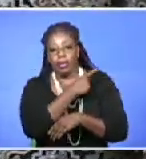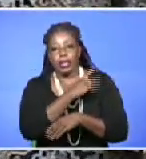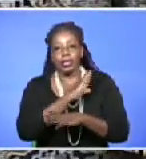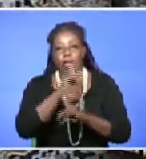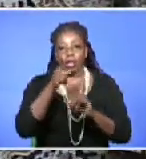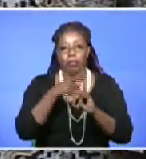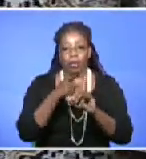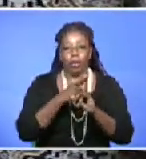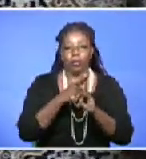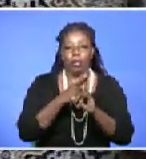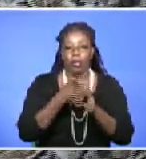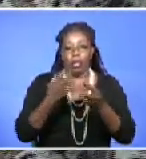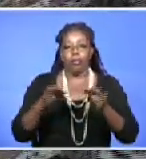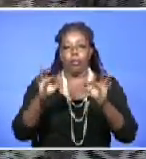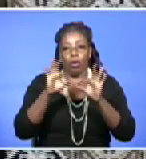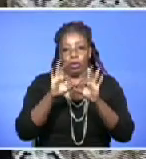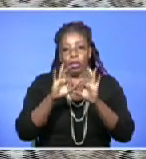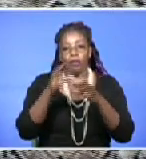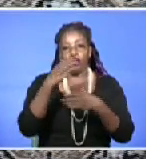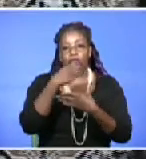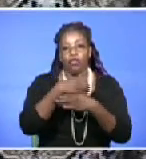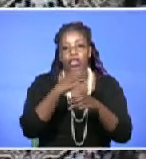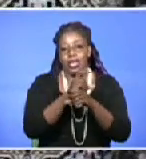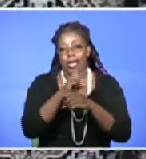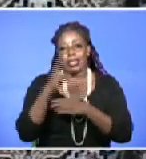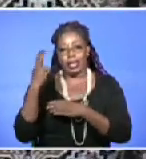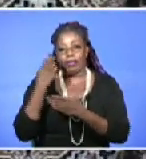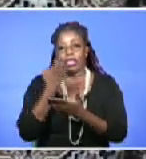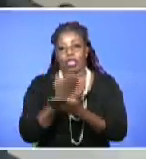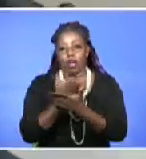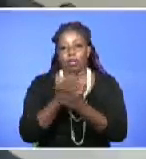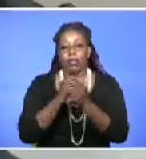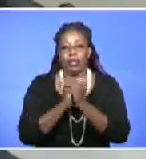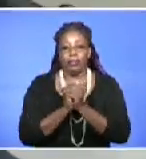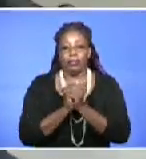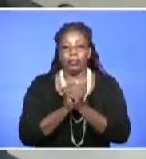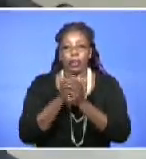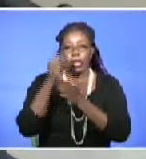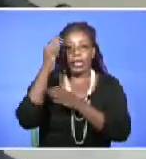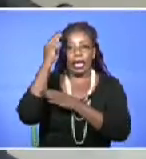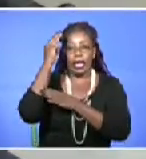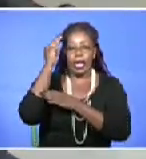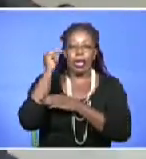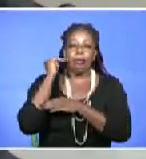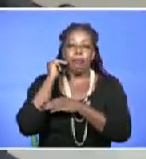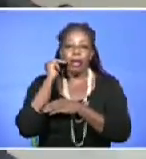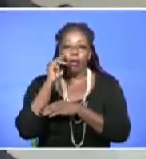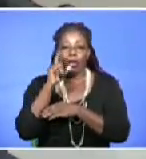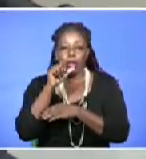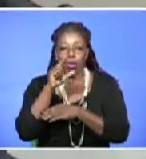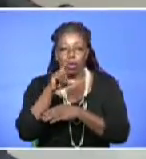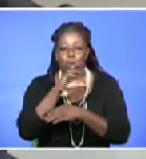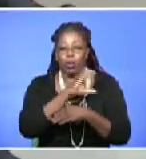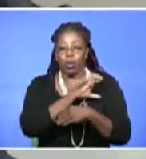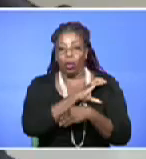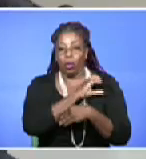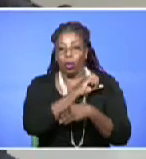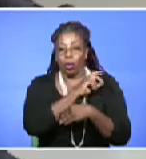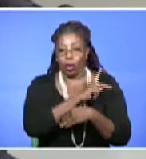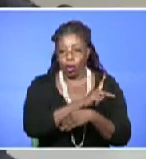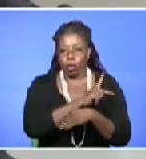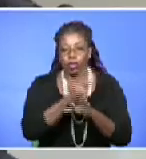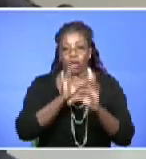of a creative economy. The actress Mary Lou Cook described creativity as